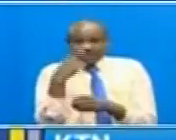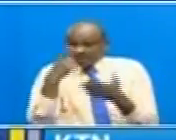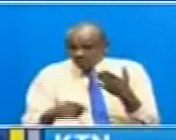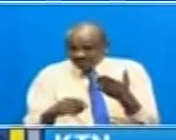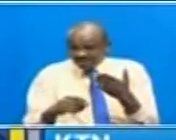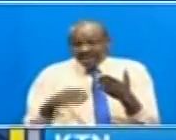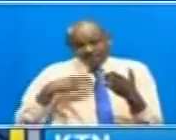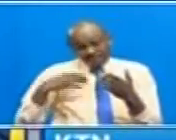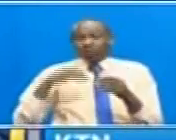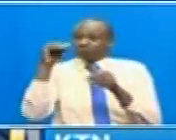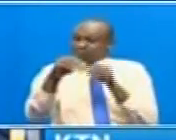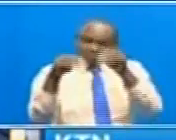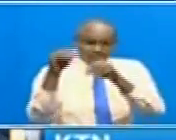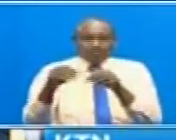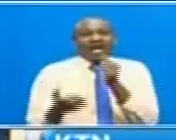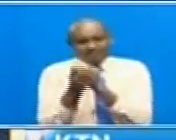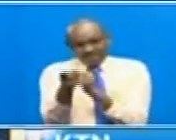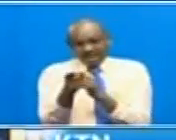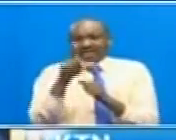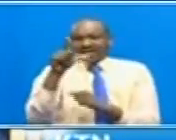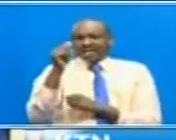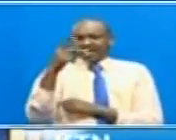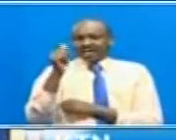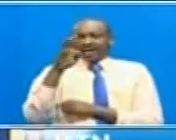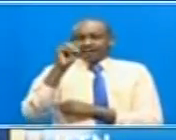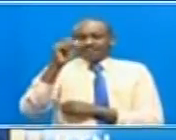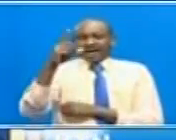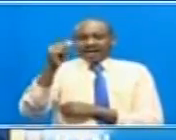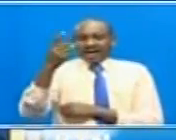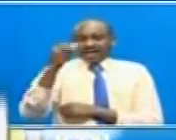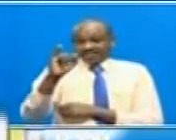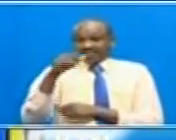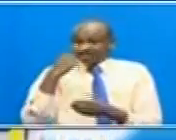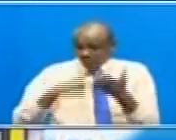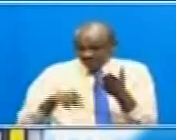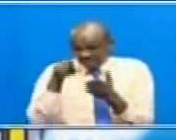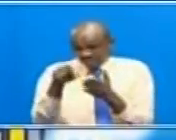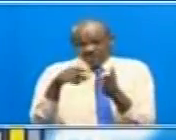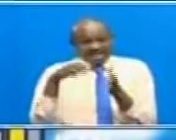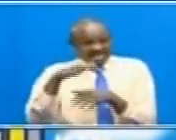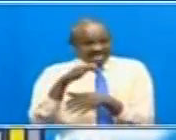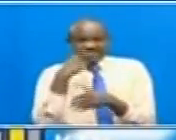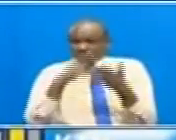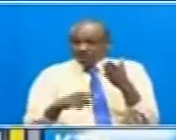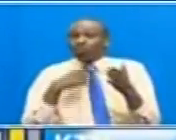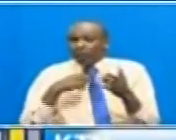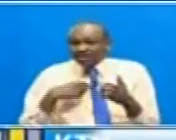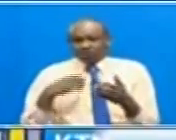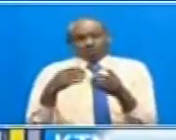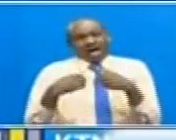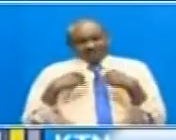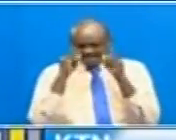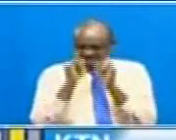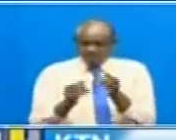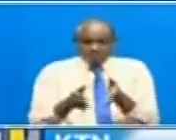players from investing in the sector. Lake Magadi Adventures, a young upstart in the industry, is seeking to breathe a